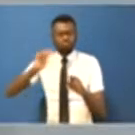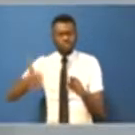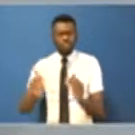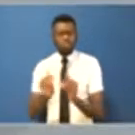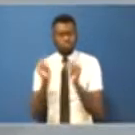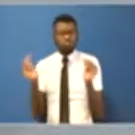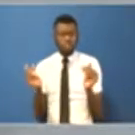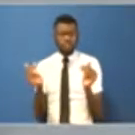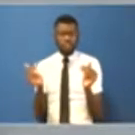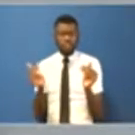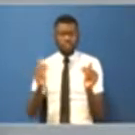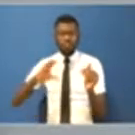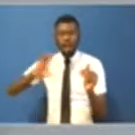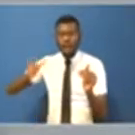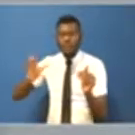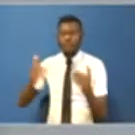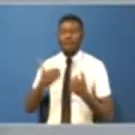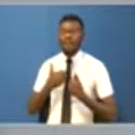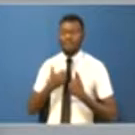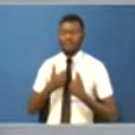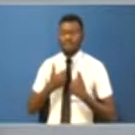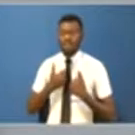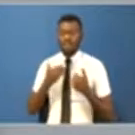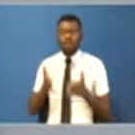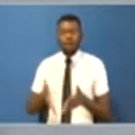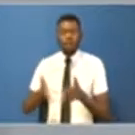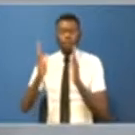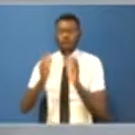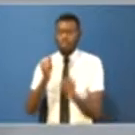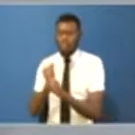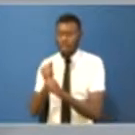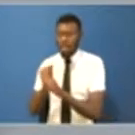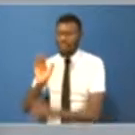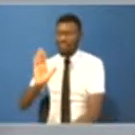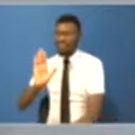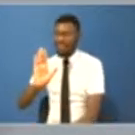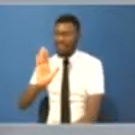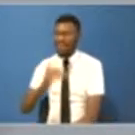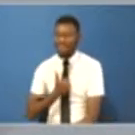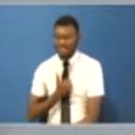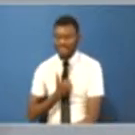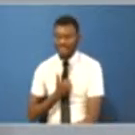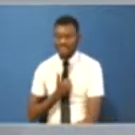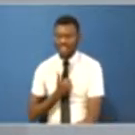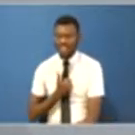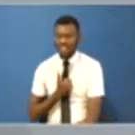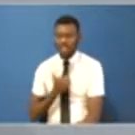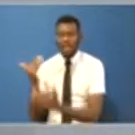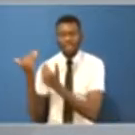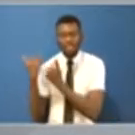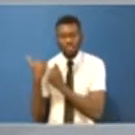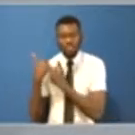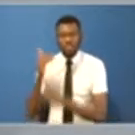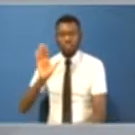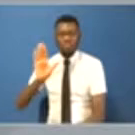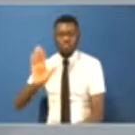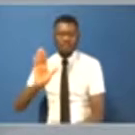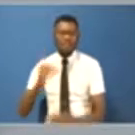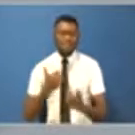the county has its own we they have their own responsibilities